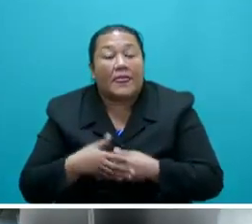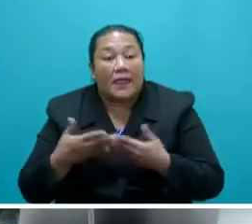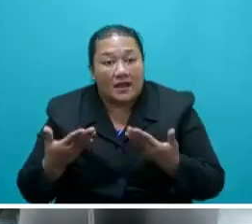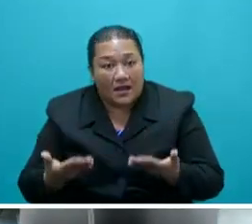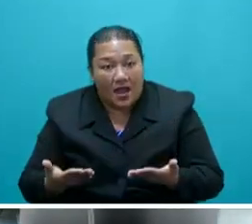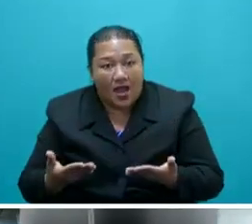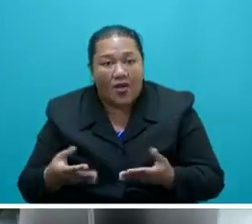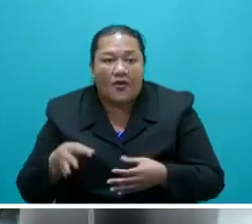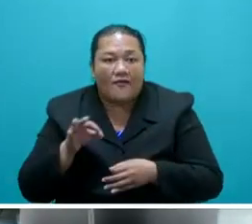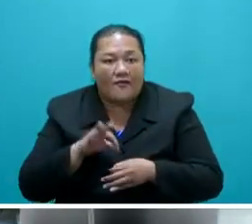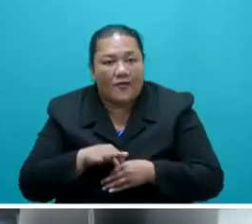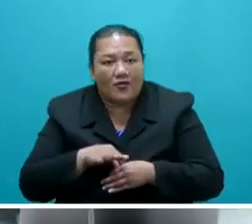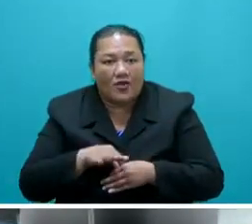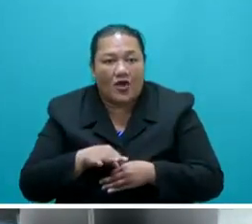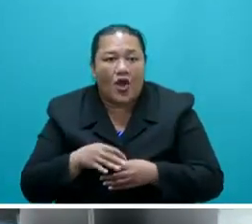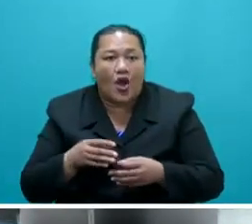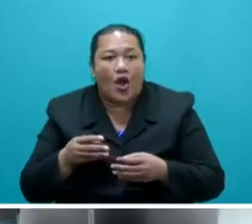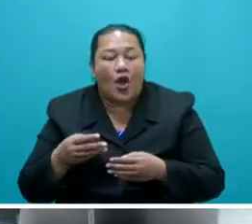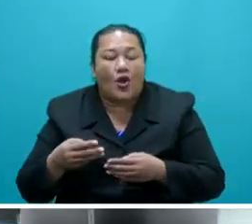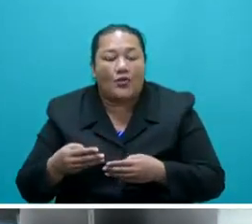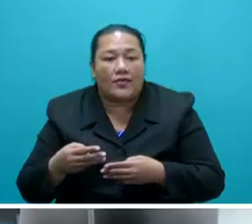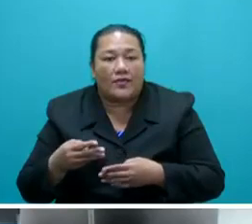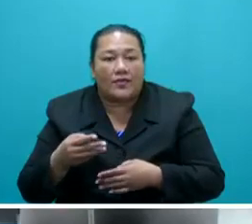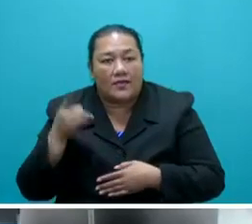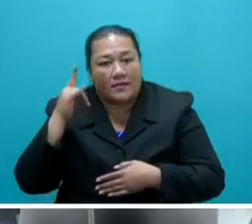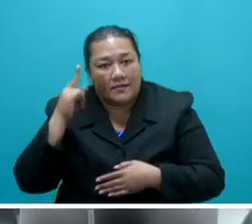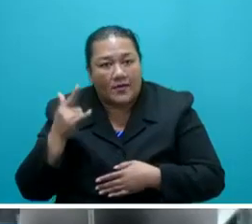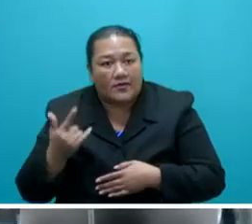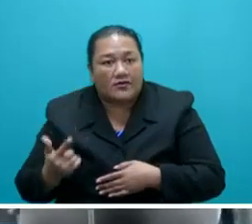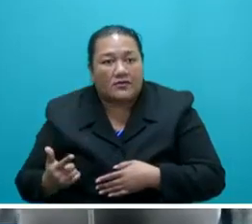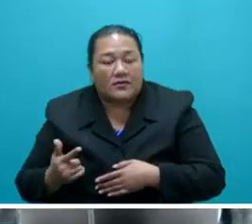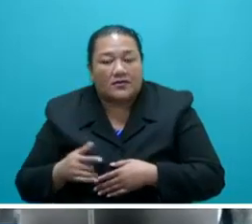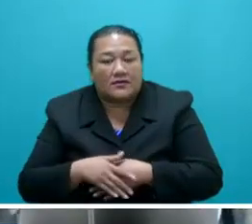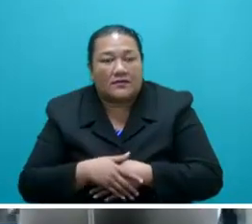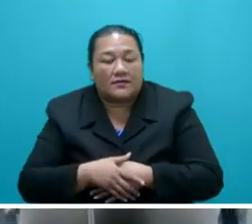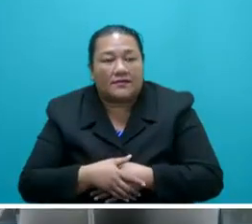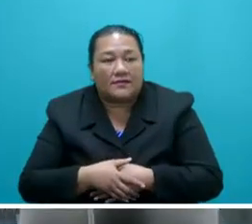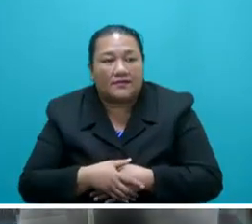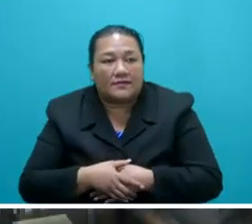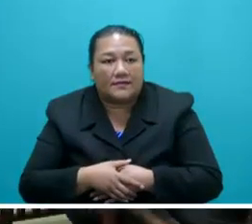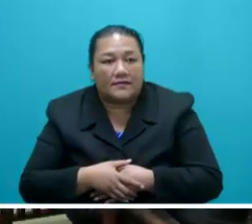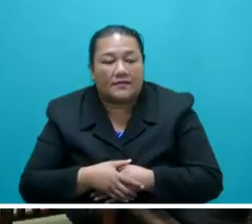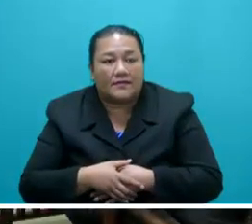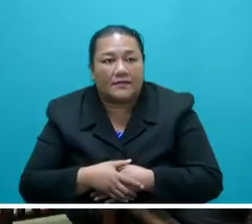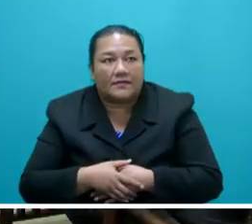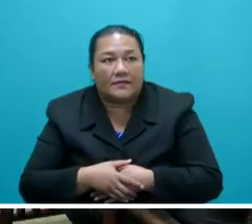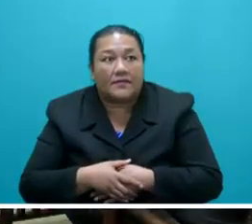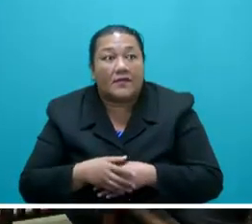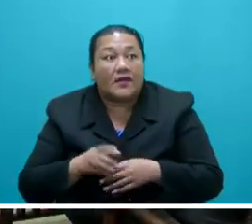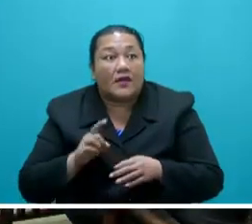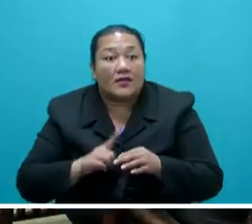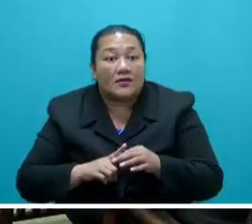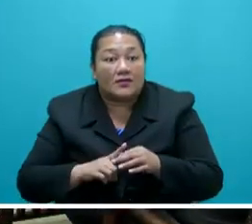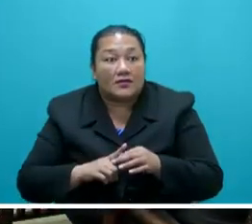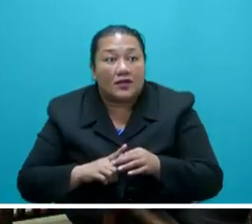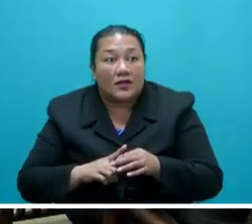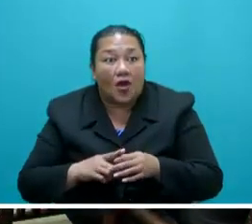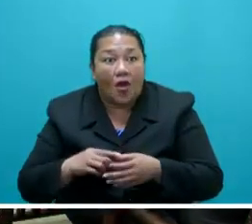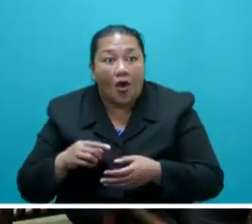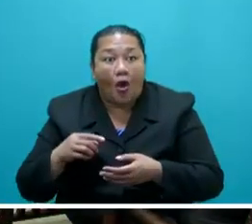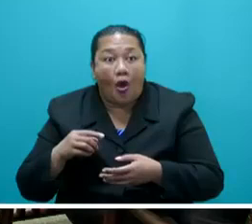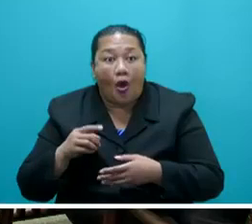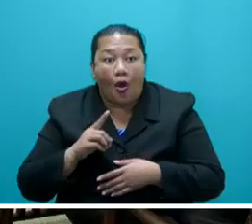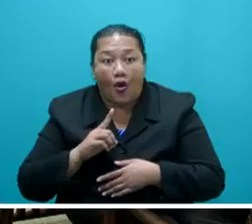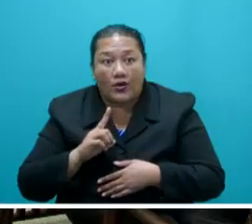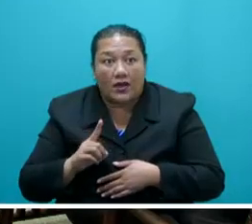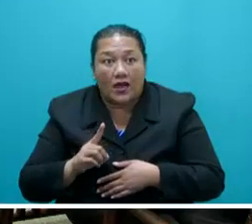motion. The question is, under Standing Order 6, that so much of Standing Order 23